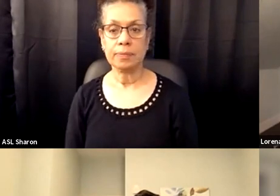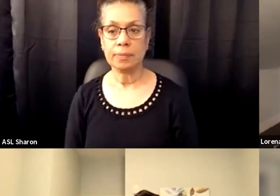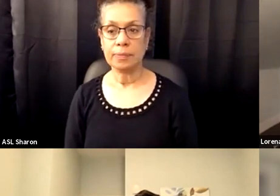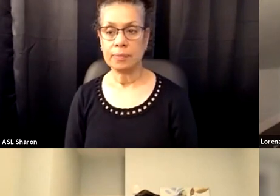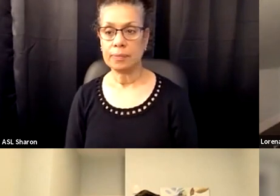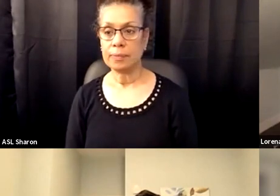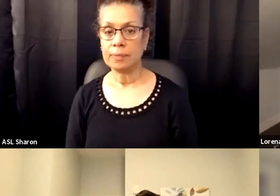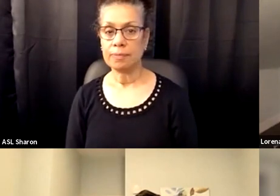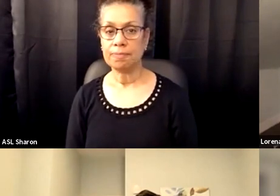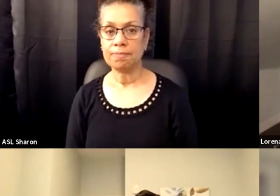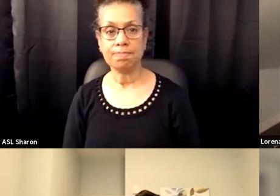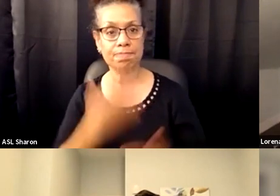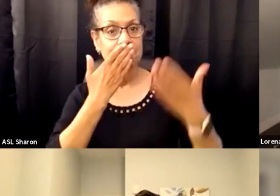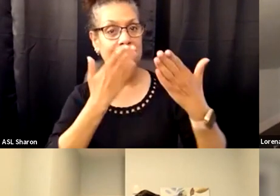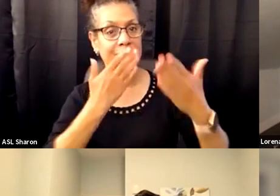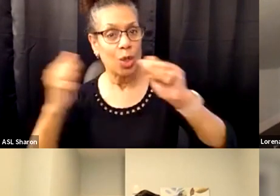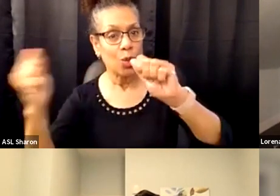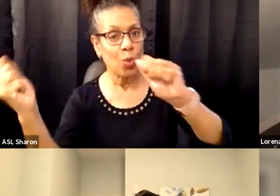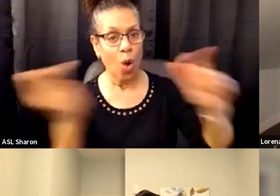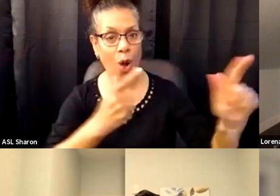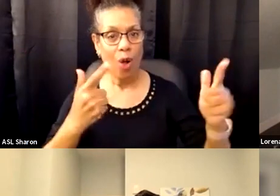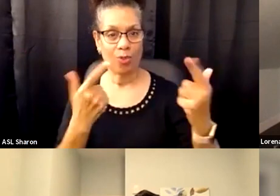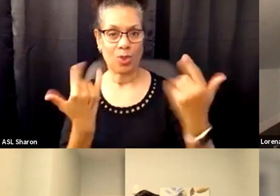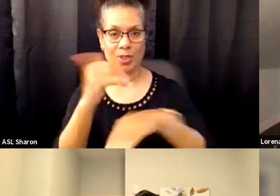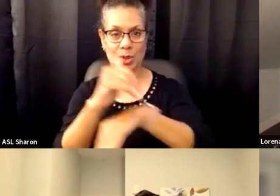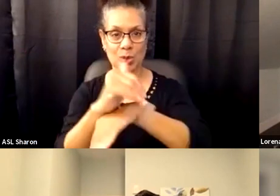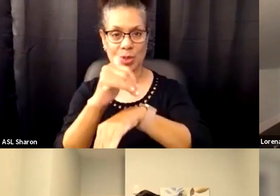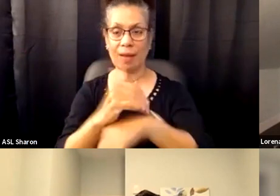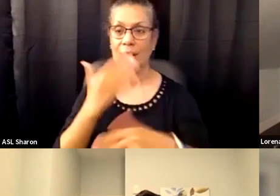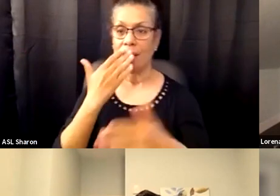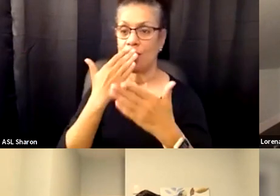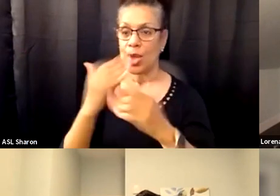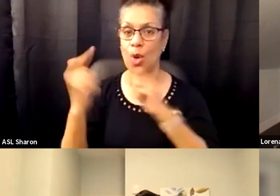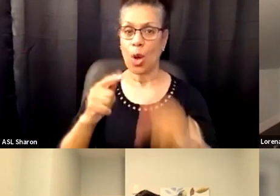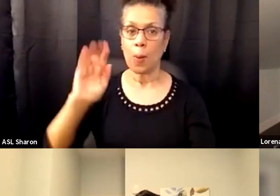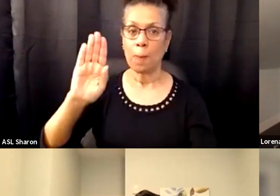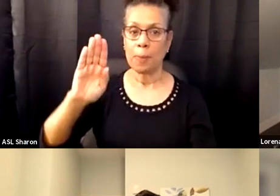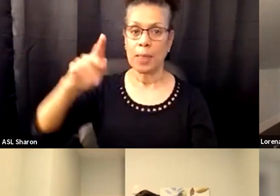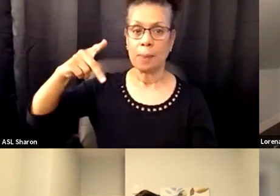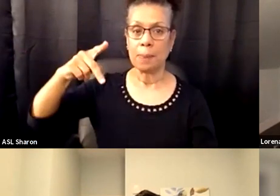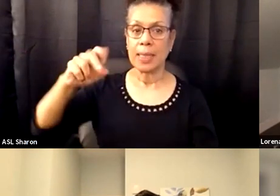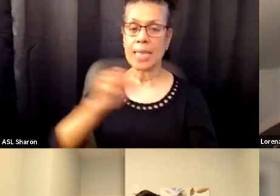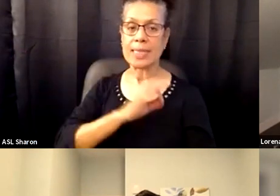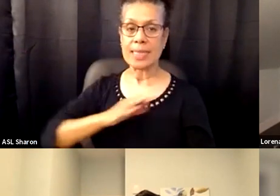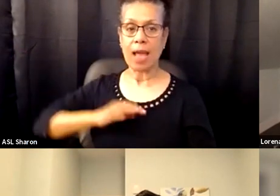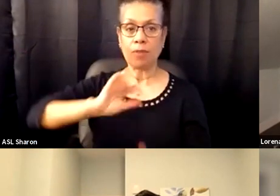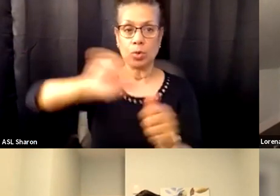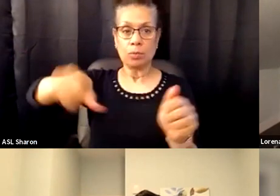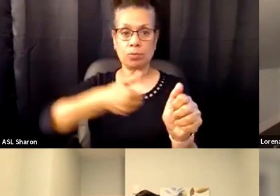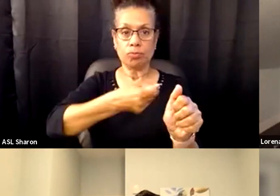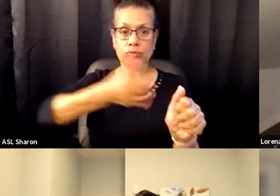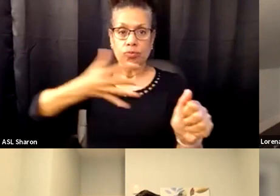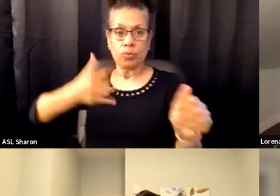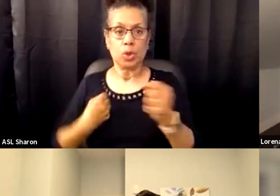all righty thank you thank you all for assisting this evening and thank you to all of the bps staff behind the scenes who also provide